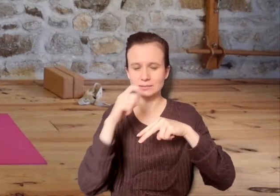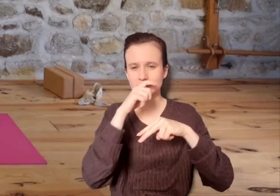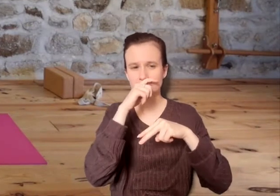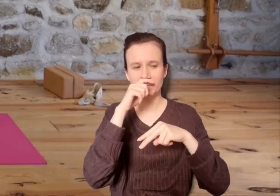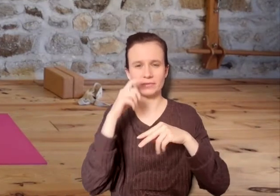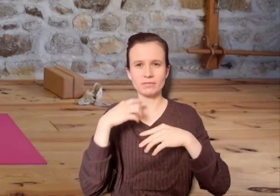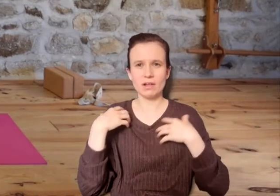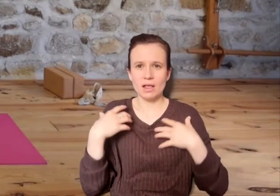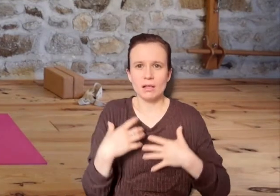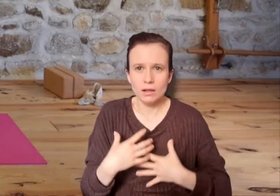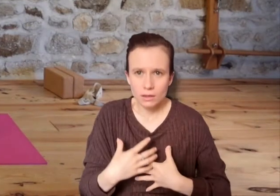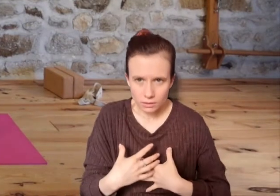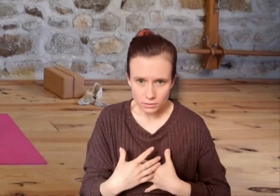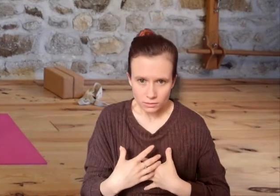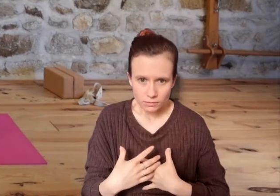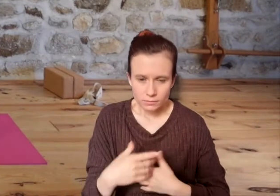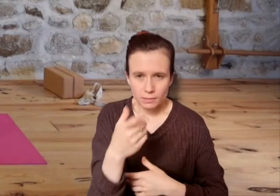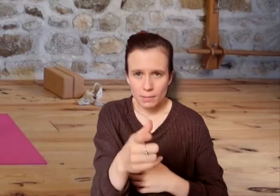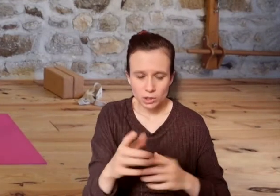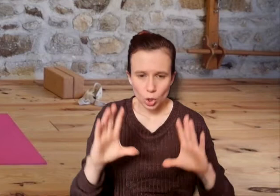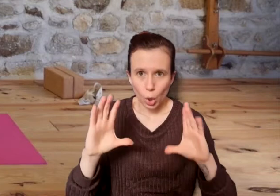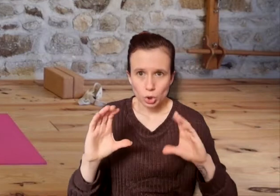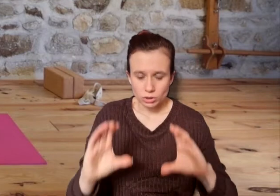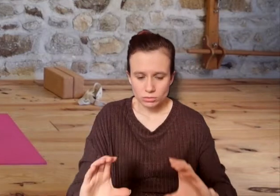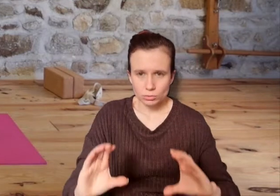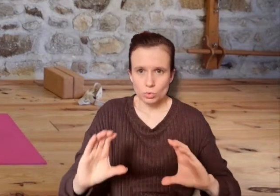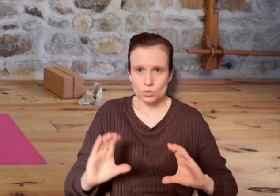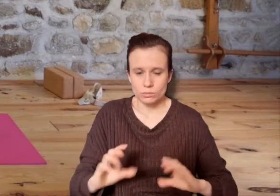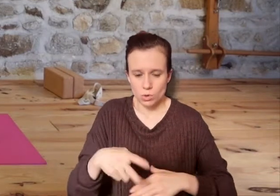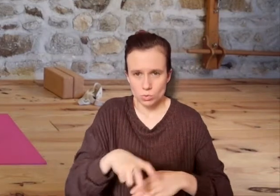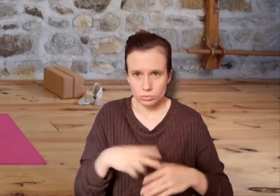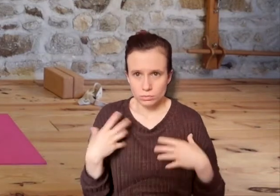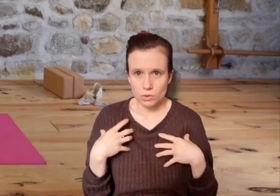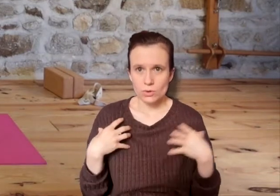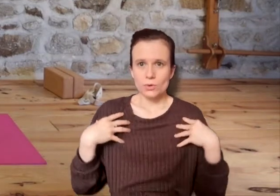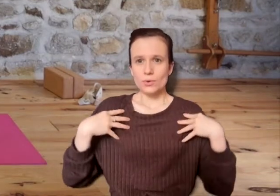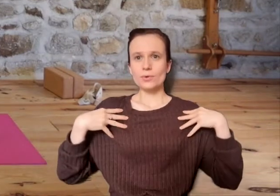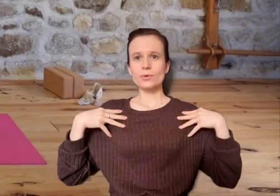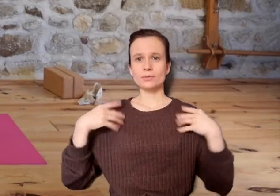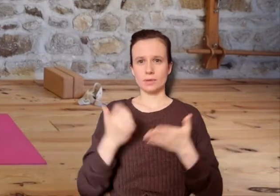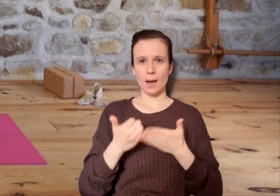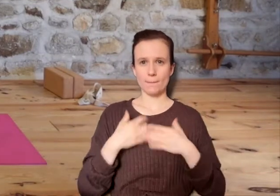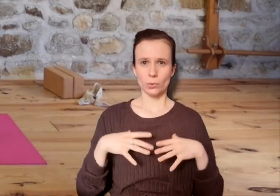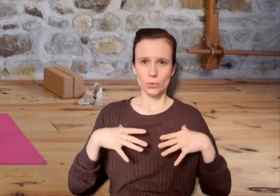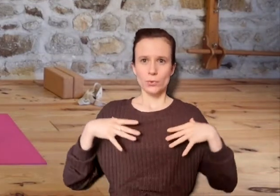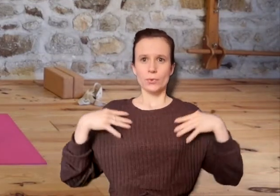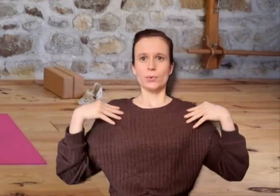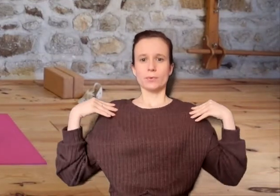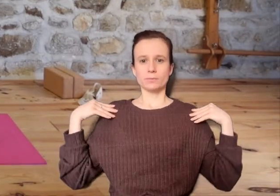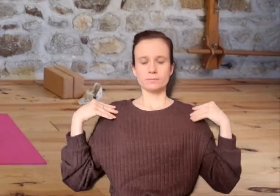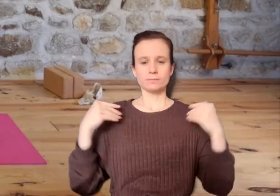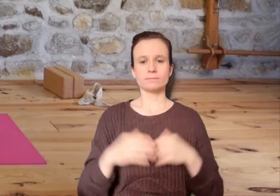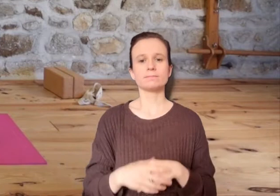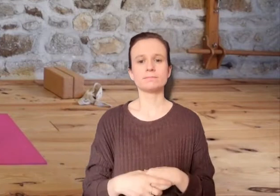back as you're trying to sit here, then you might want a cushion, yeah? You might want something high or something just a